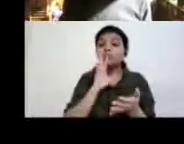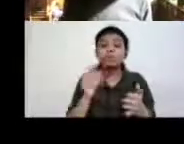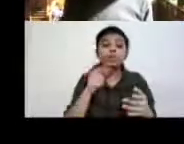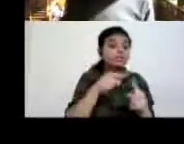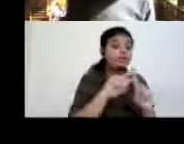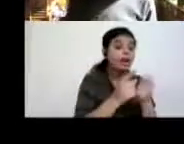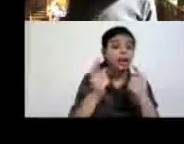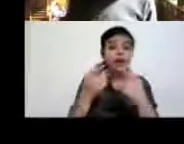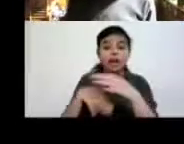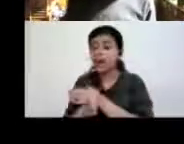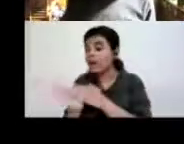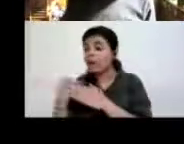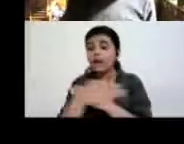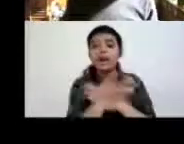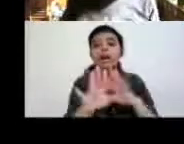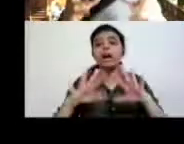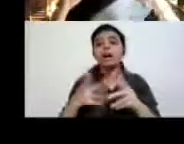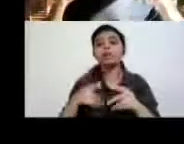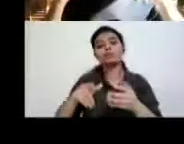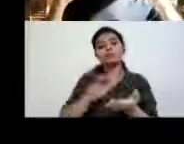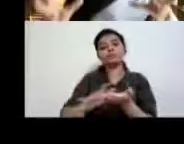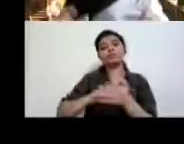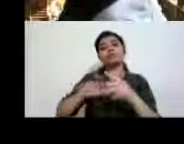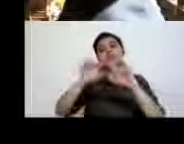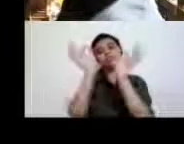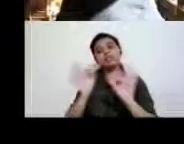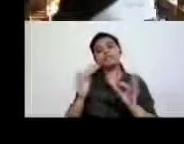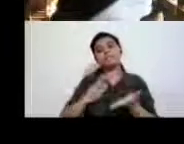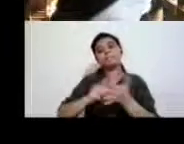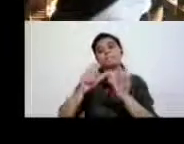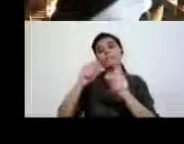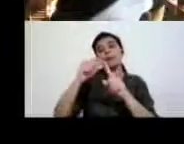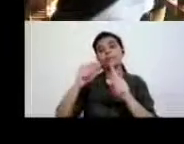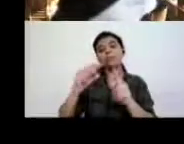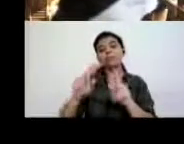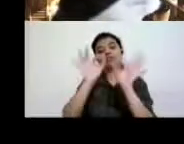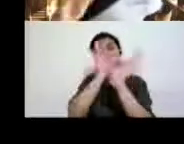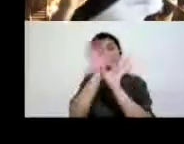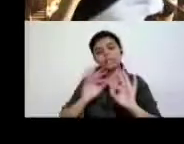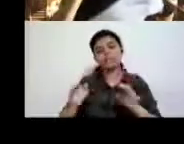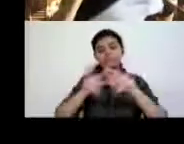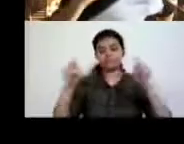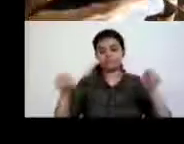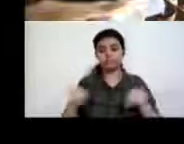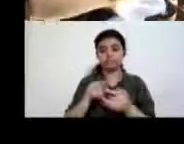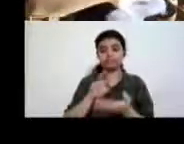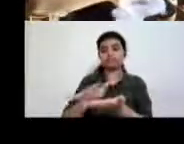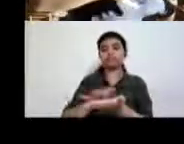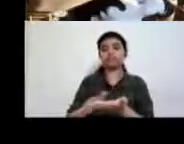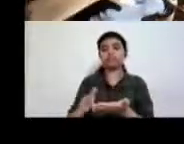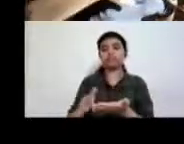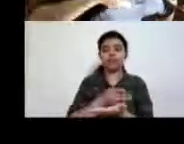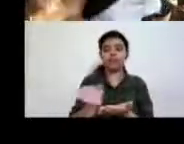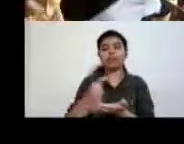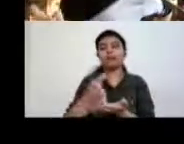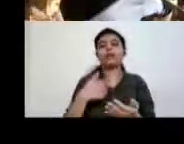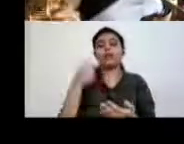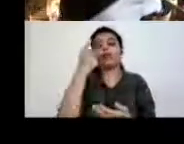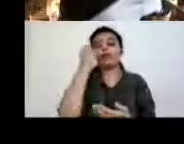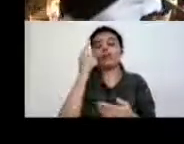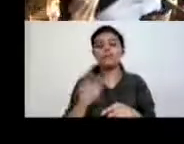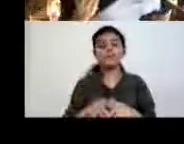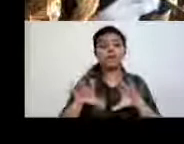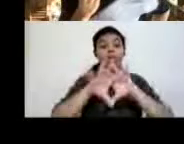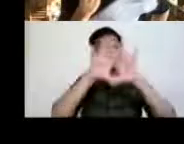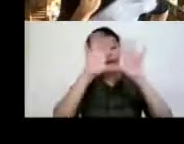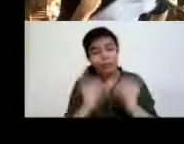around and find your way. And that was the most important part. We are combining all this with an